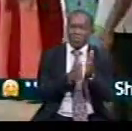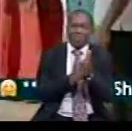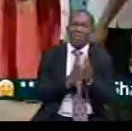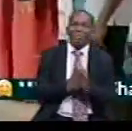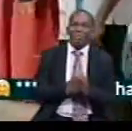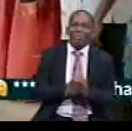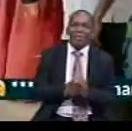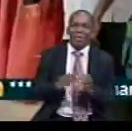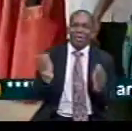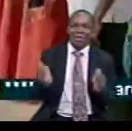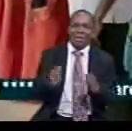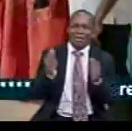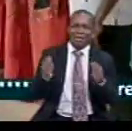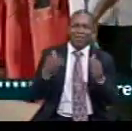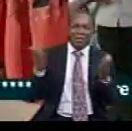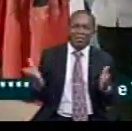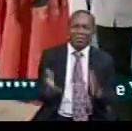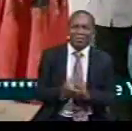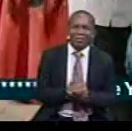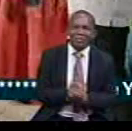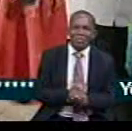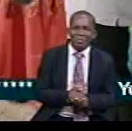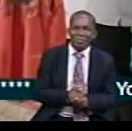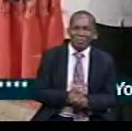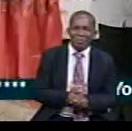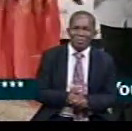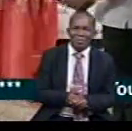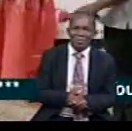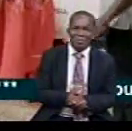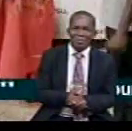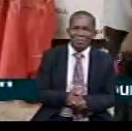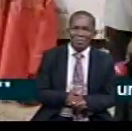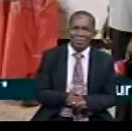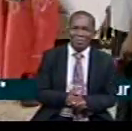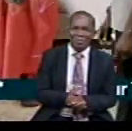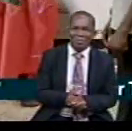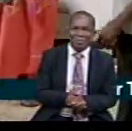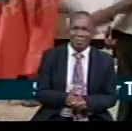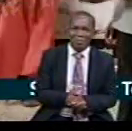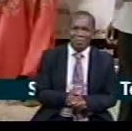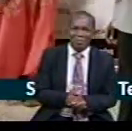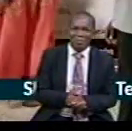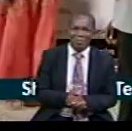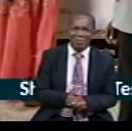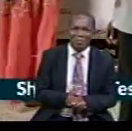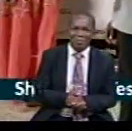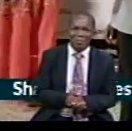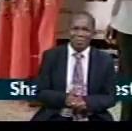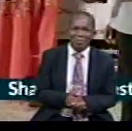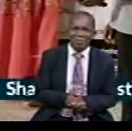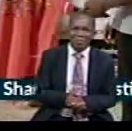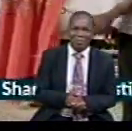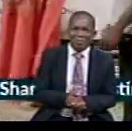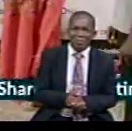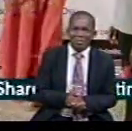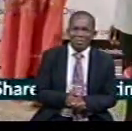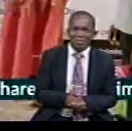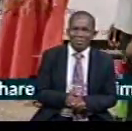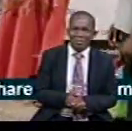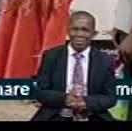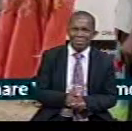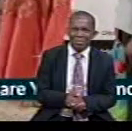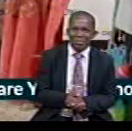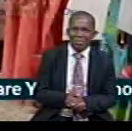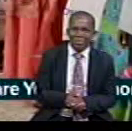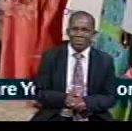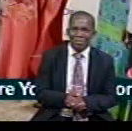his people. Yenyang kupon, yangwangwadi, yenyang kupon, yenyabe may enfie